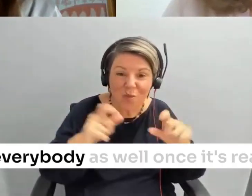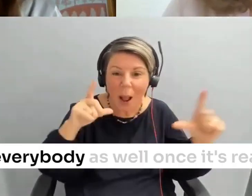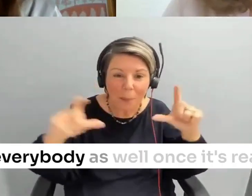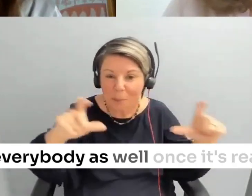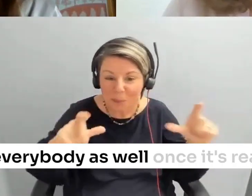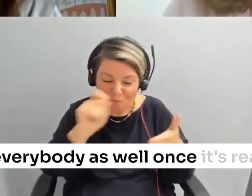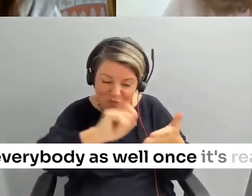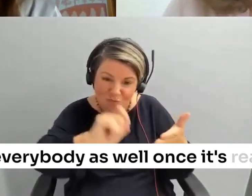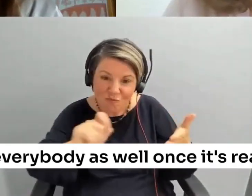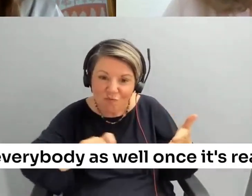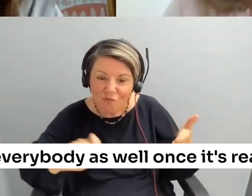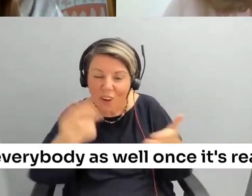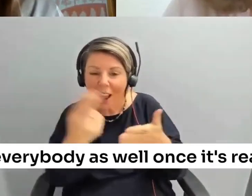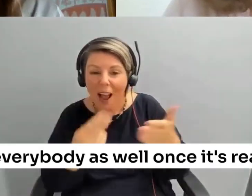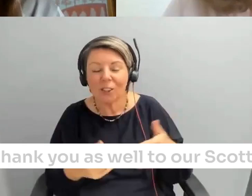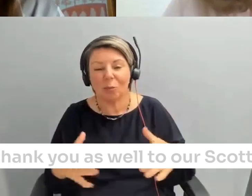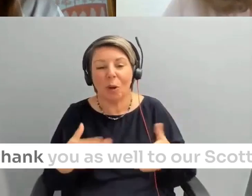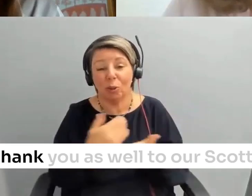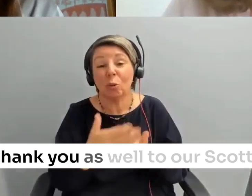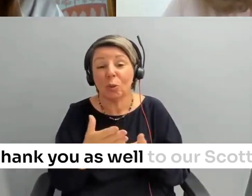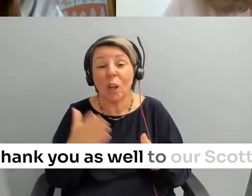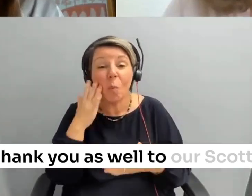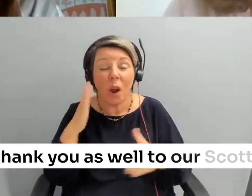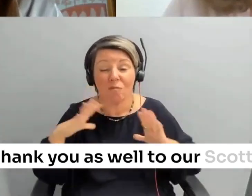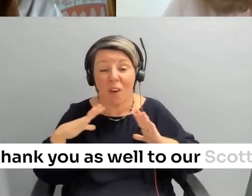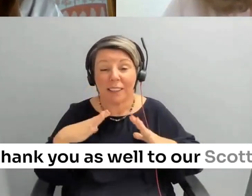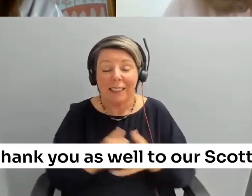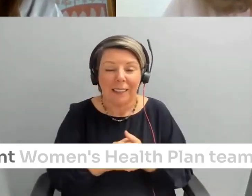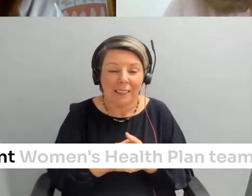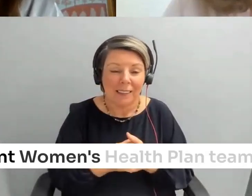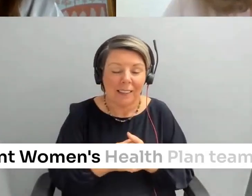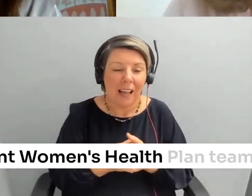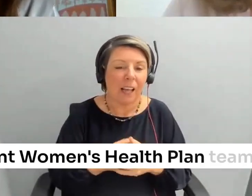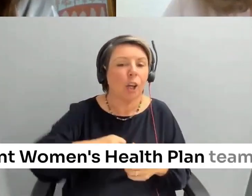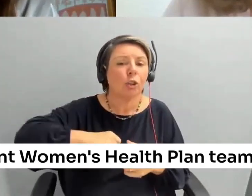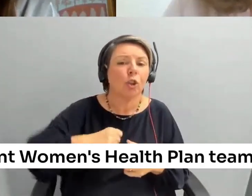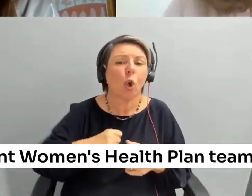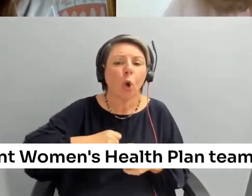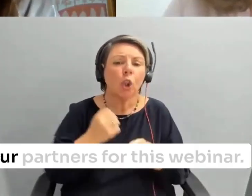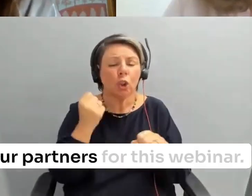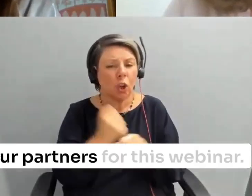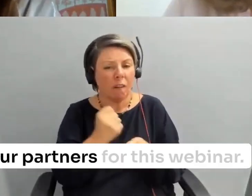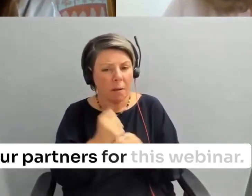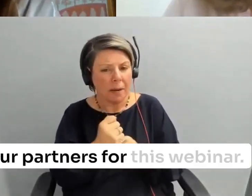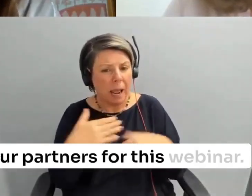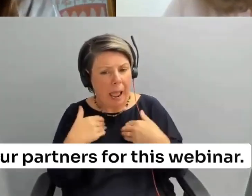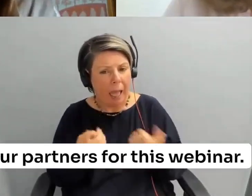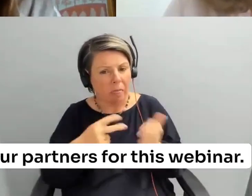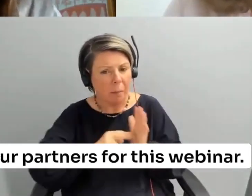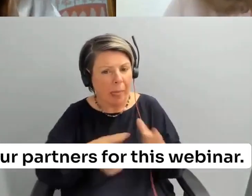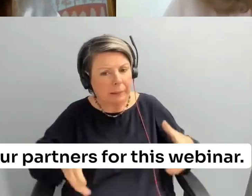with everybody as well once it's ready. And thank you as well to our Scottish Government Women's Health Plan team, who are our partners for